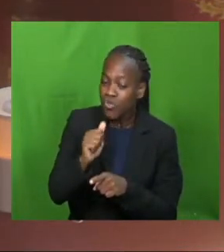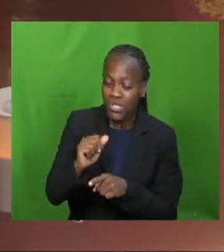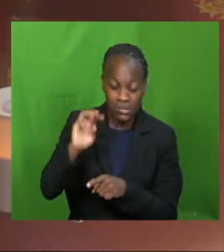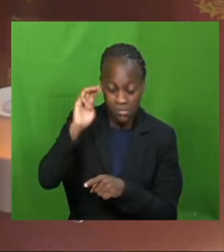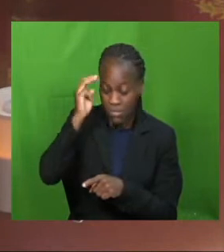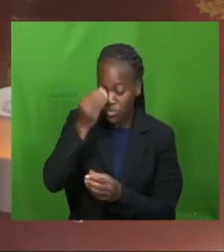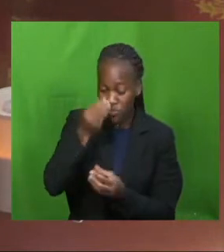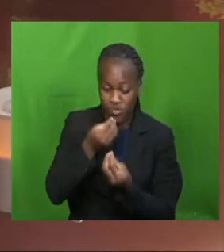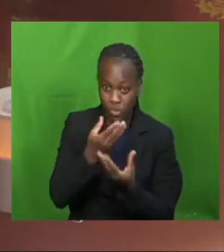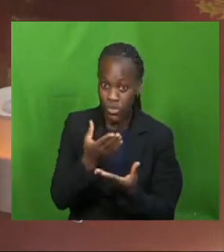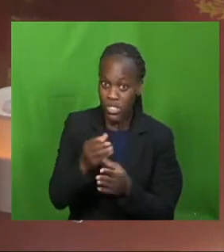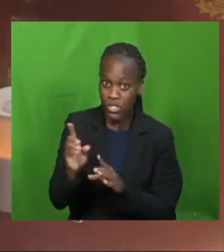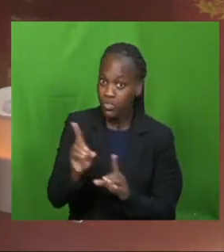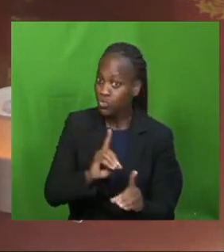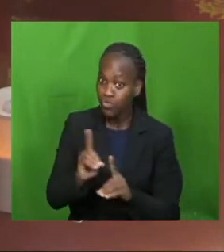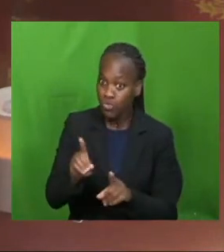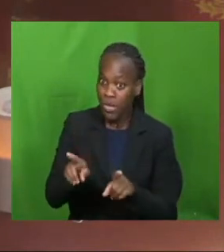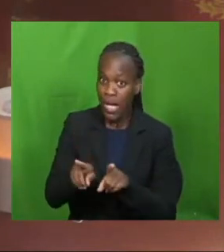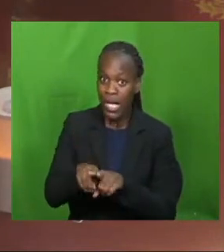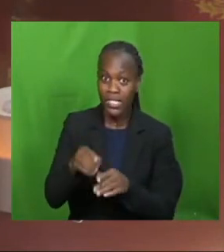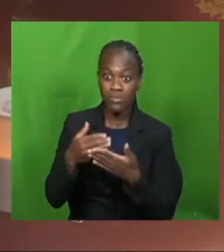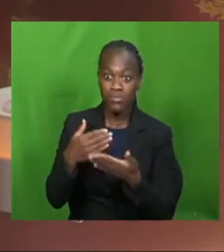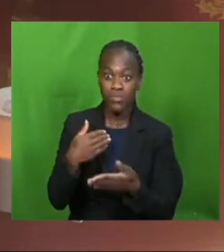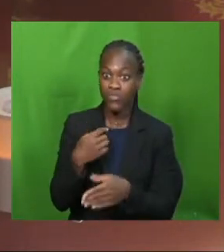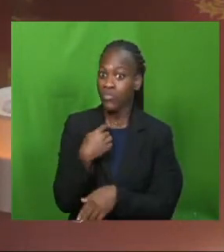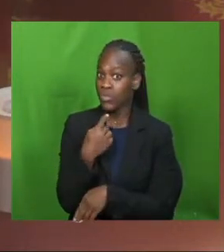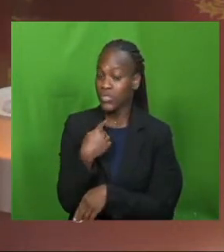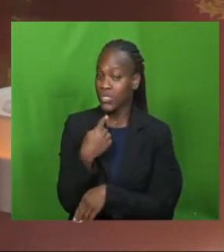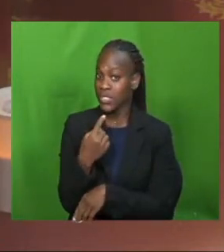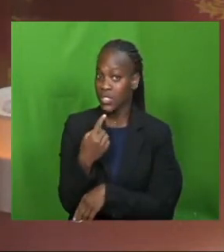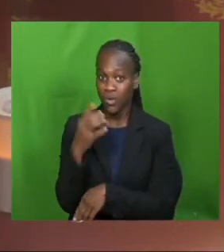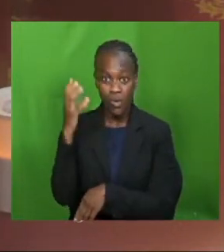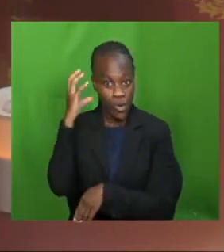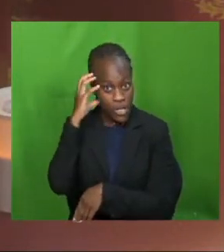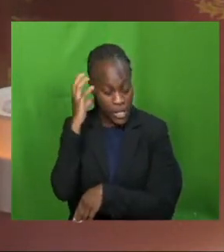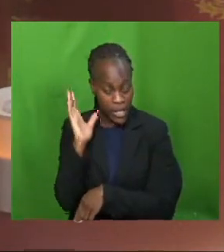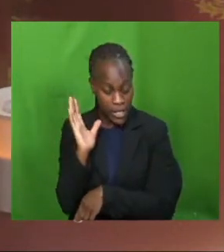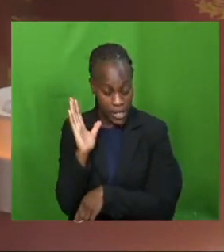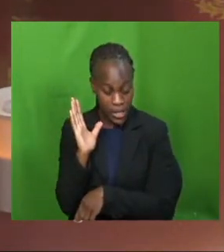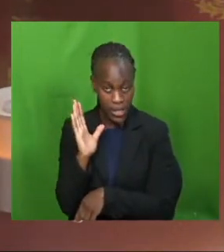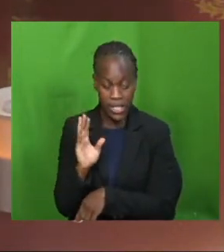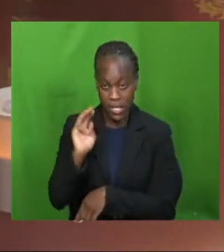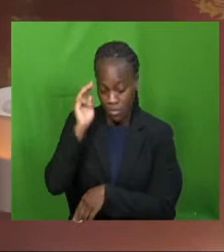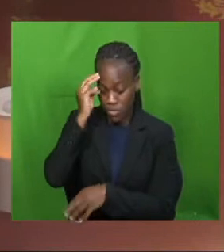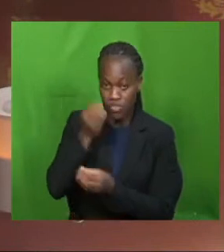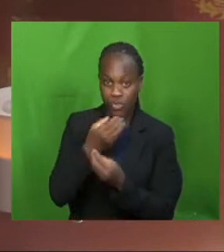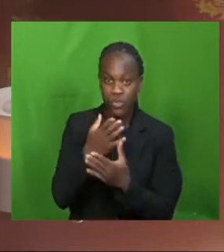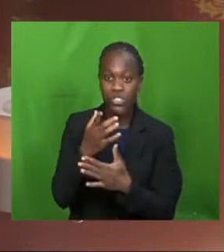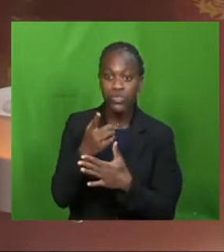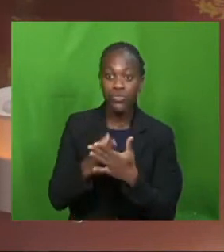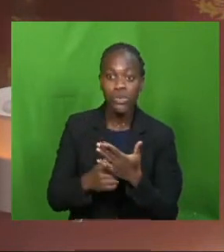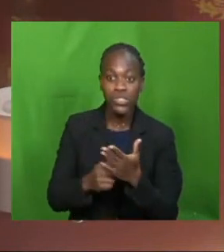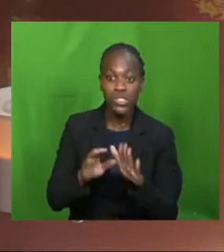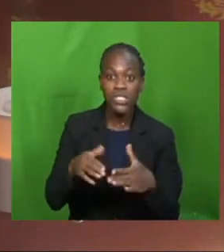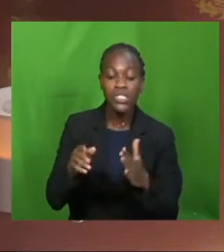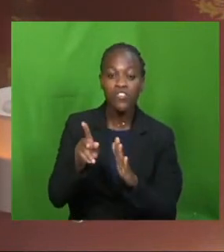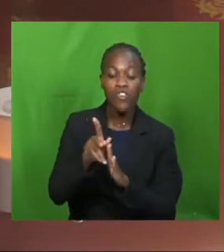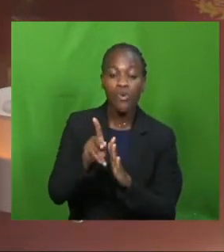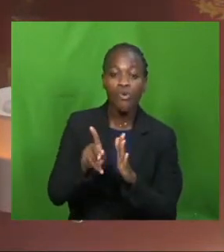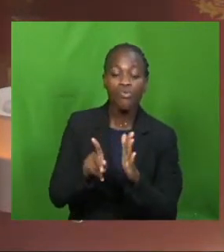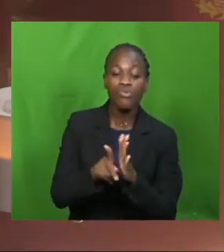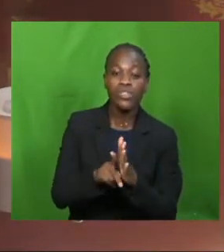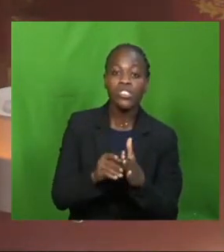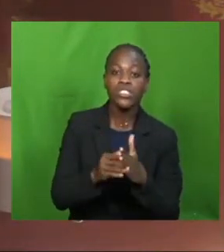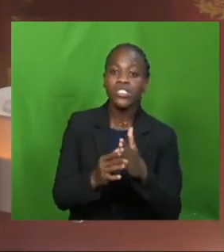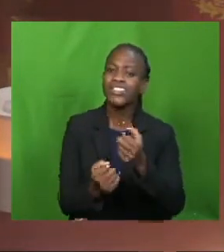Information as was initially put in the public domain. The job of the Ministry of Information has been to provide policy leadership in this space